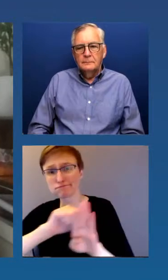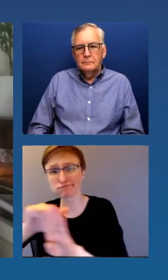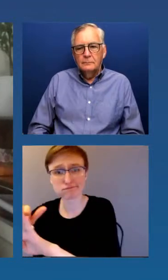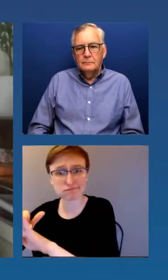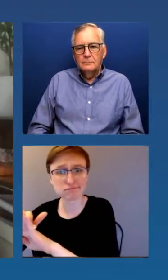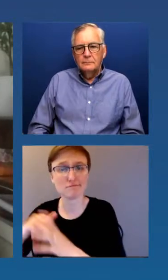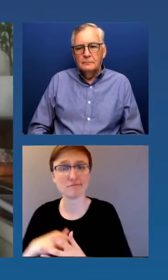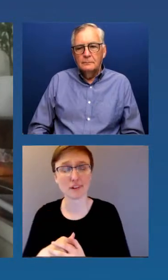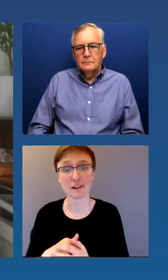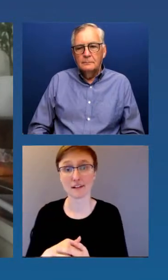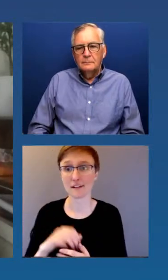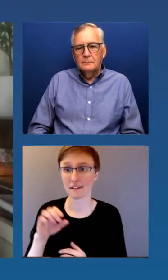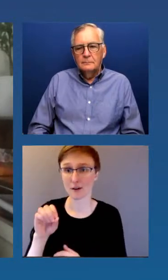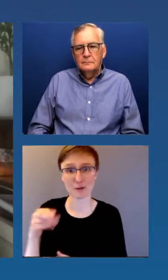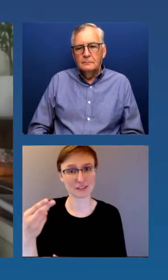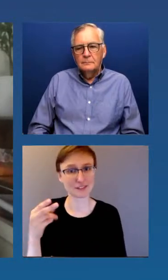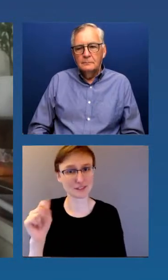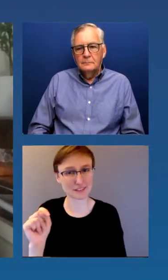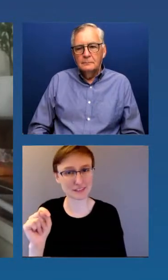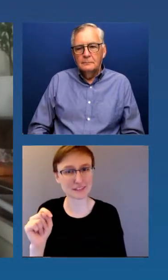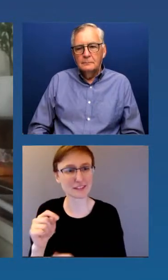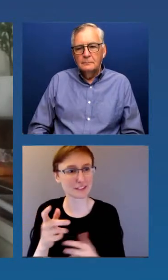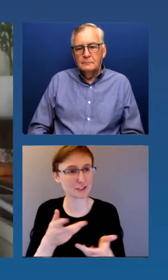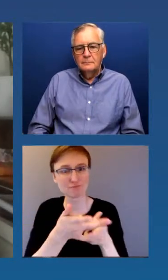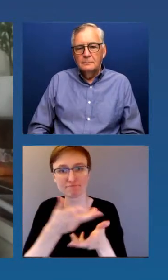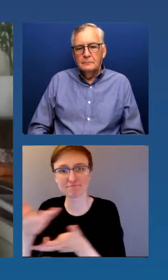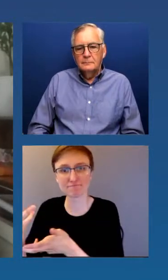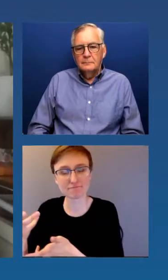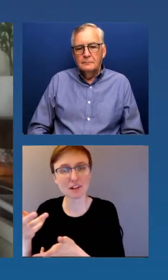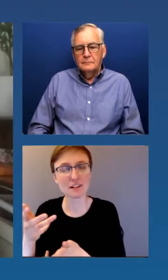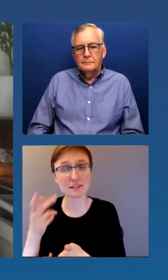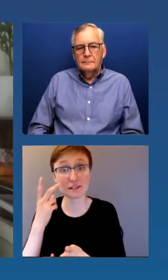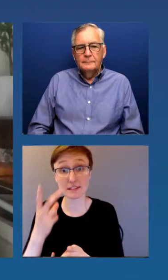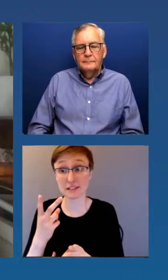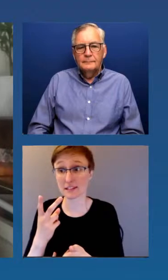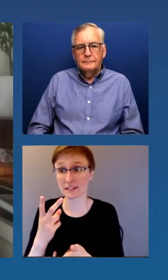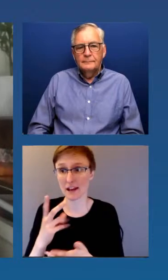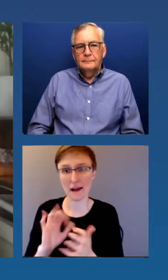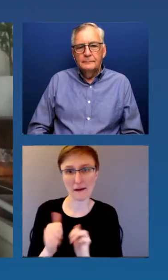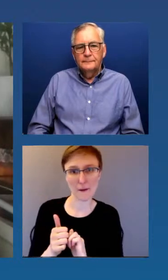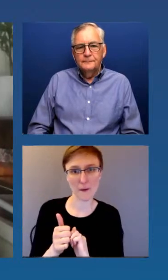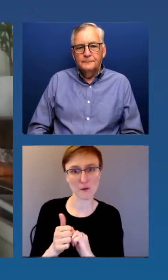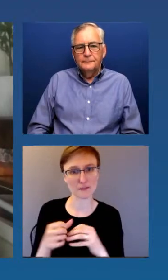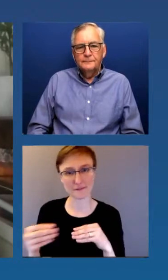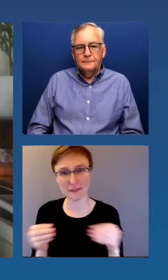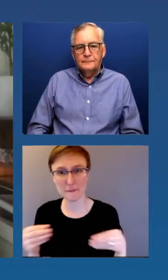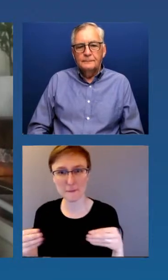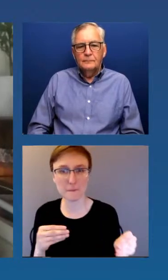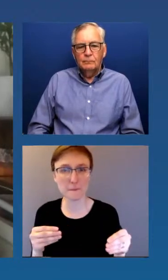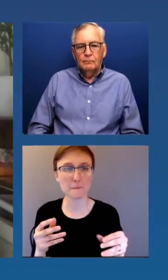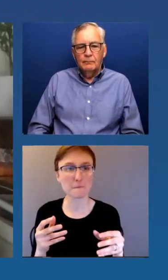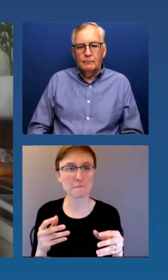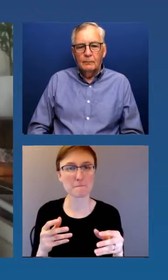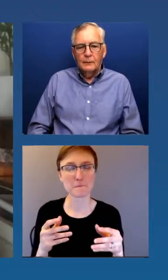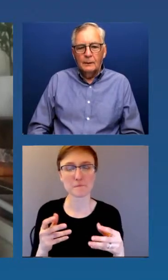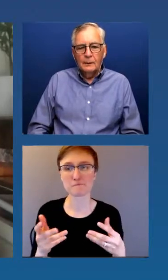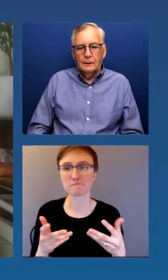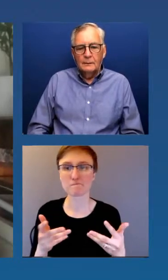team was doing. It was really looking at where we could be flexible and nimble, and stripping out some of